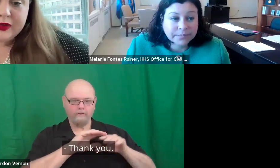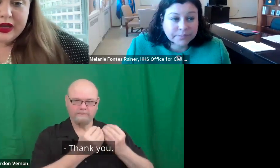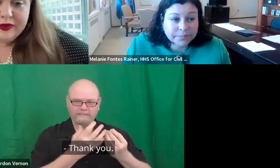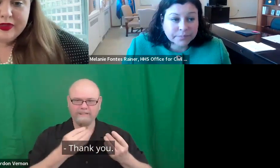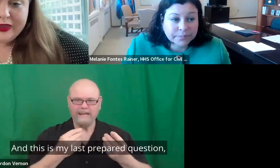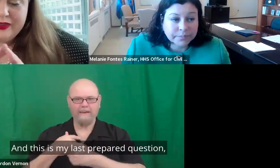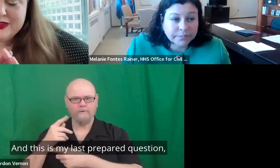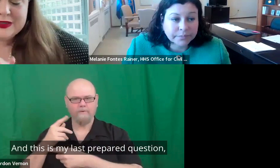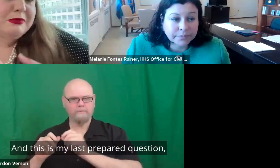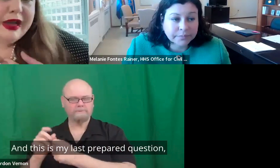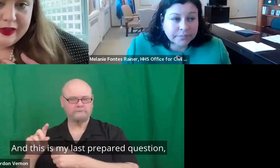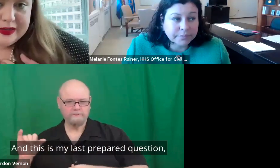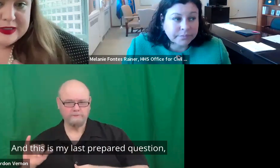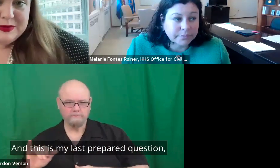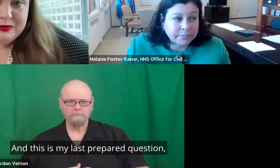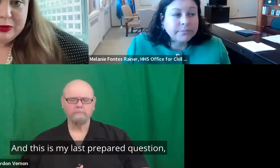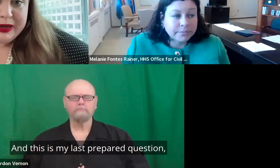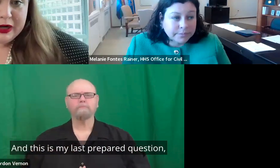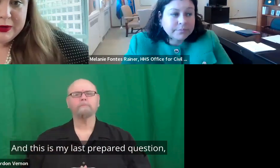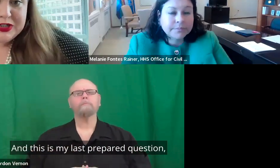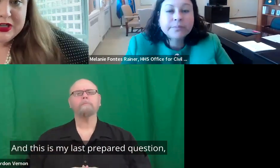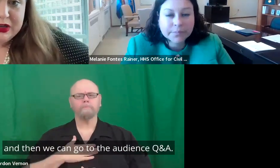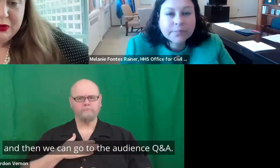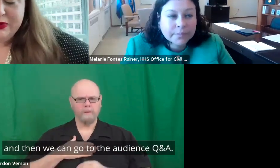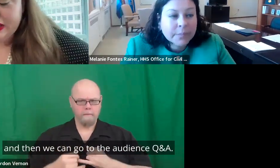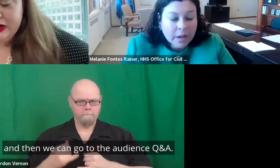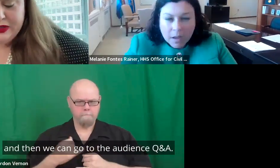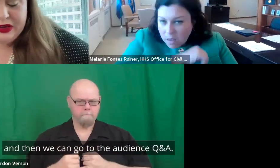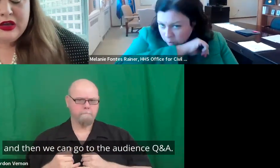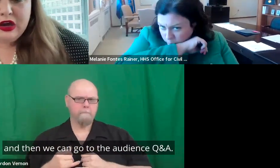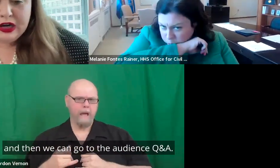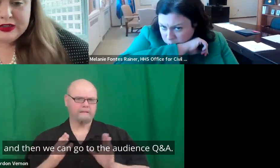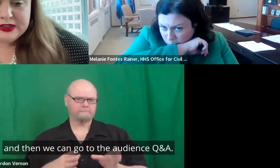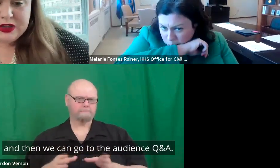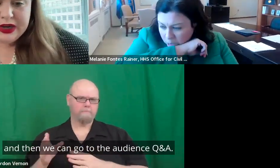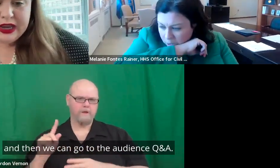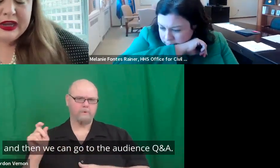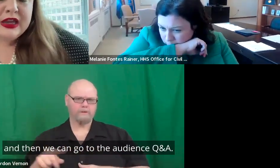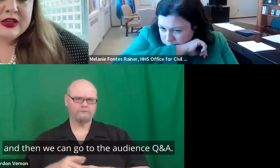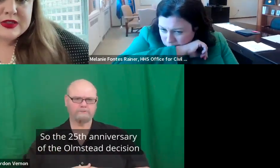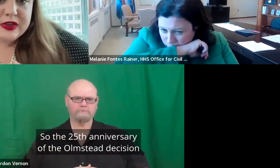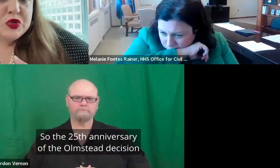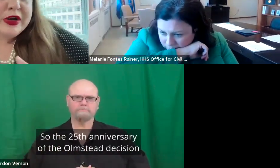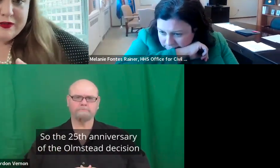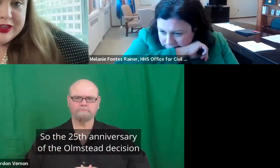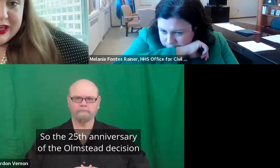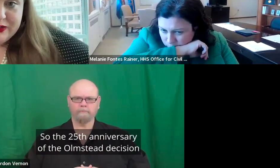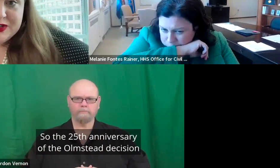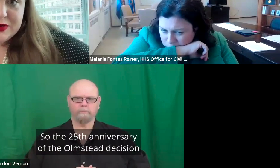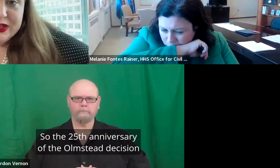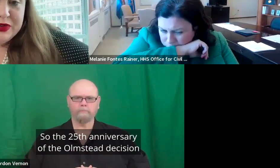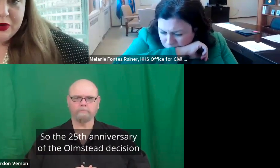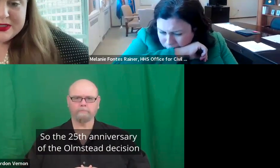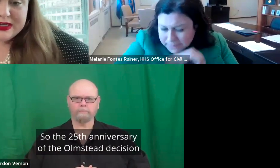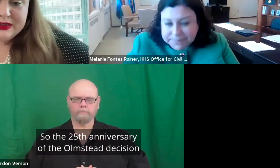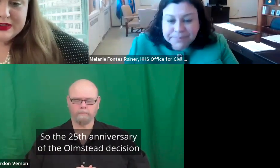Thank you. And this is my last prepared question, and then we can go to the audience Q&A. So the 25th